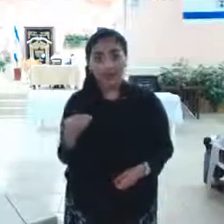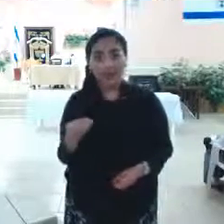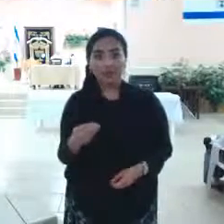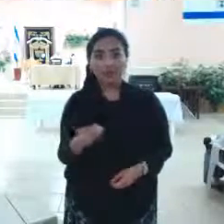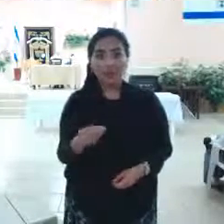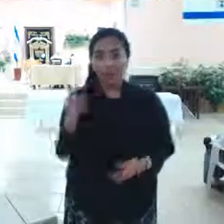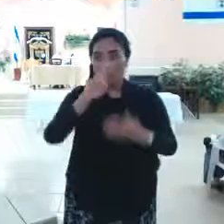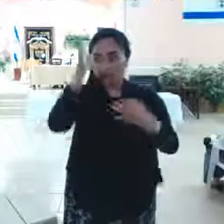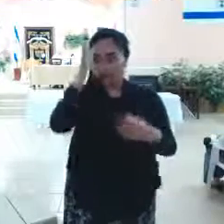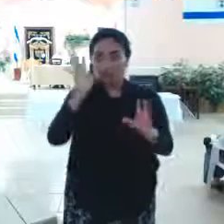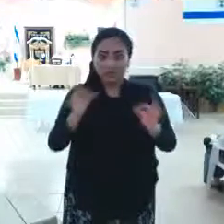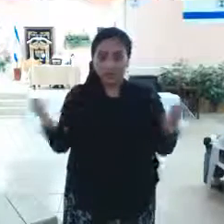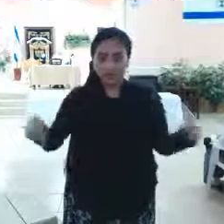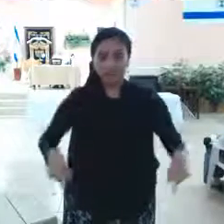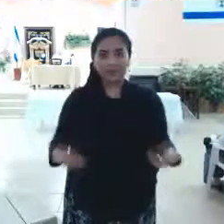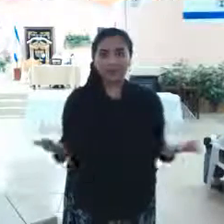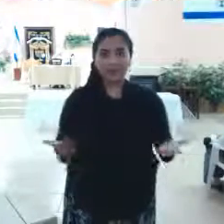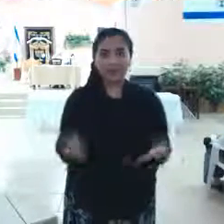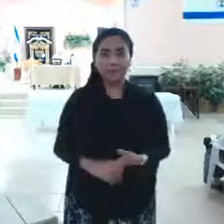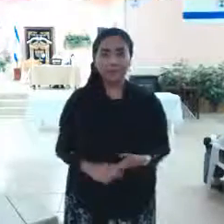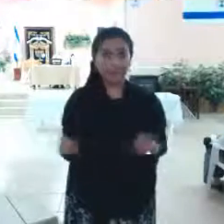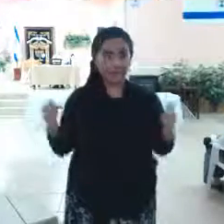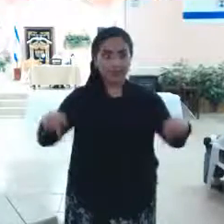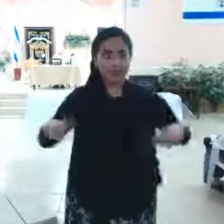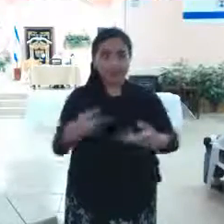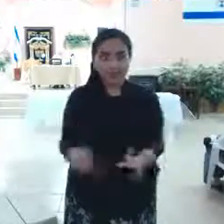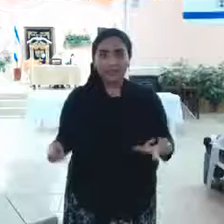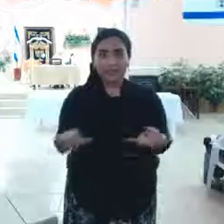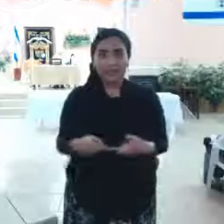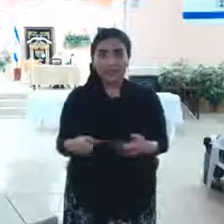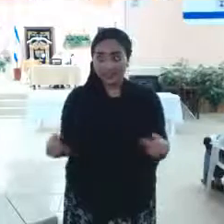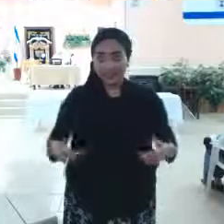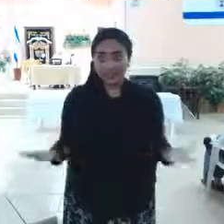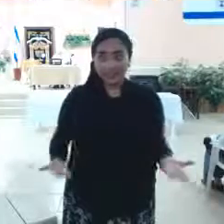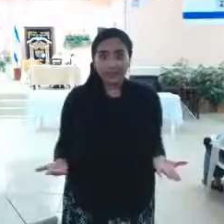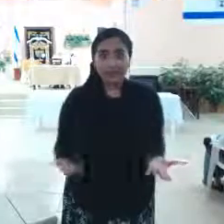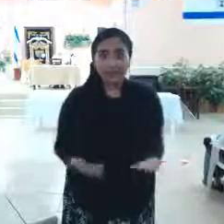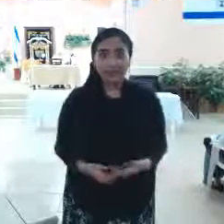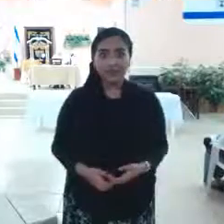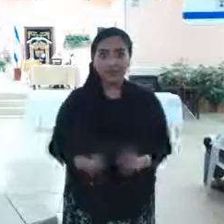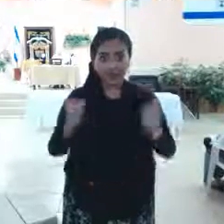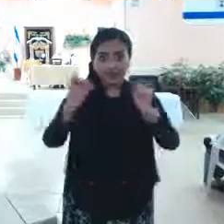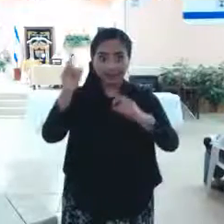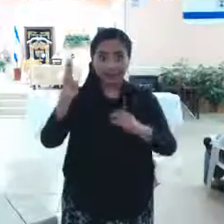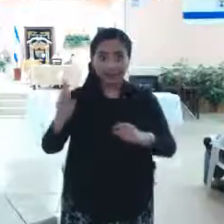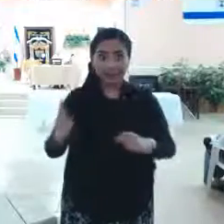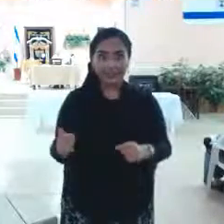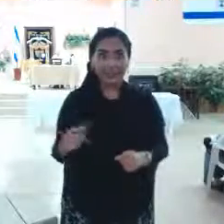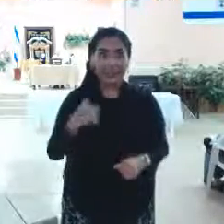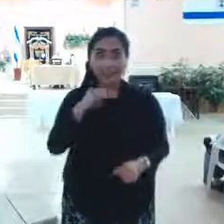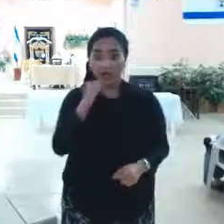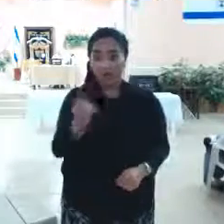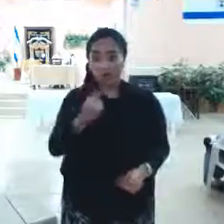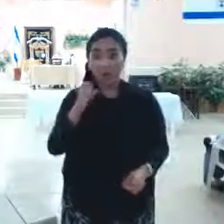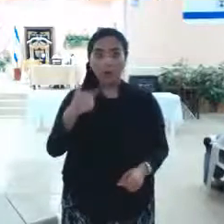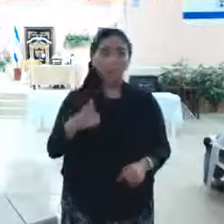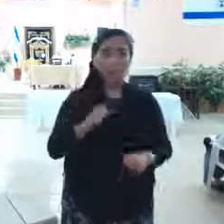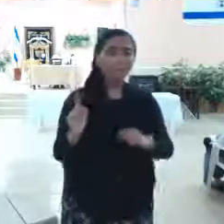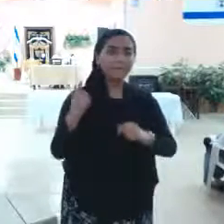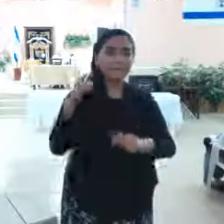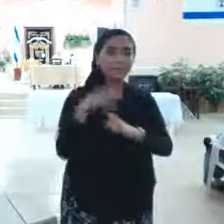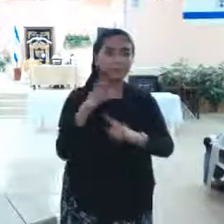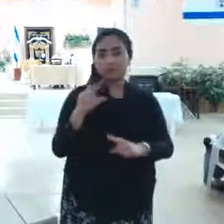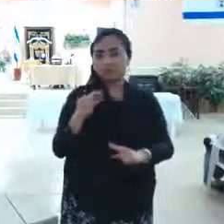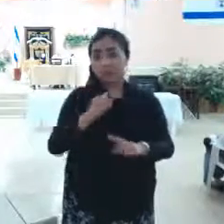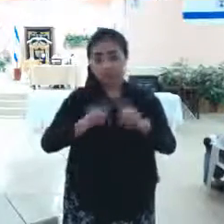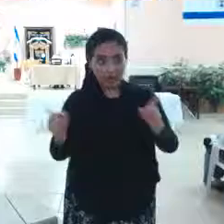And then he put this place here, in this side, here. Hallelujah. I'm not saying that we're the only ones,